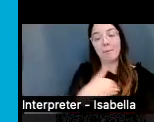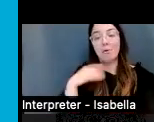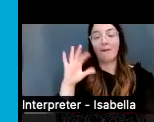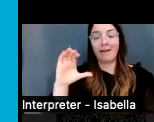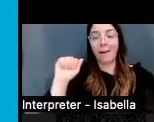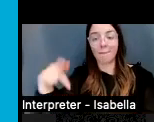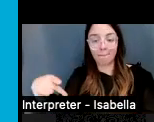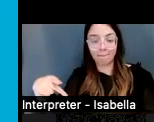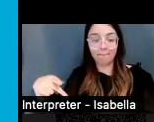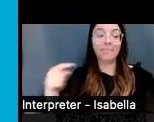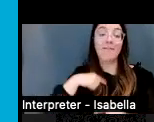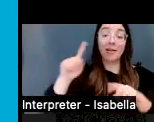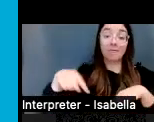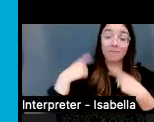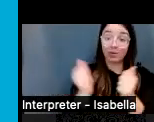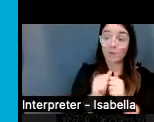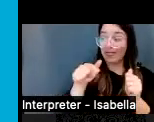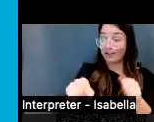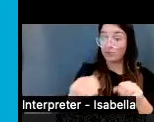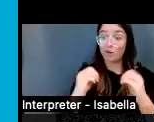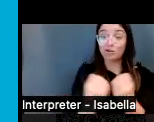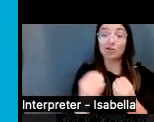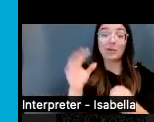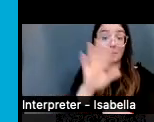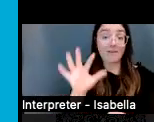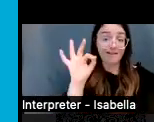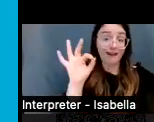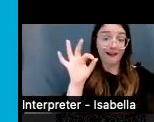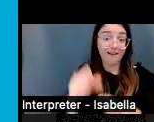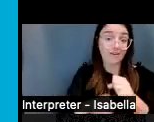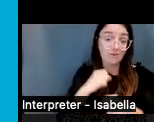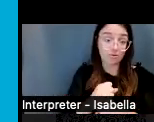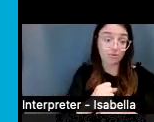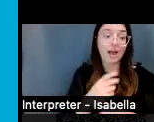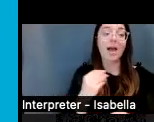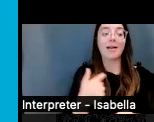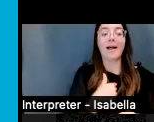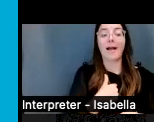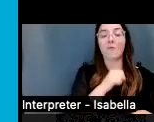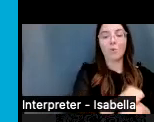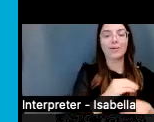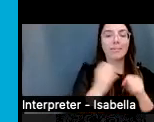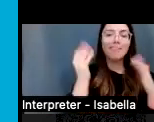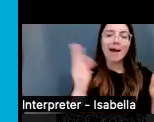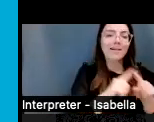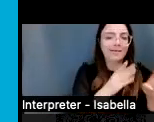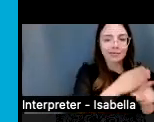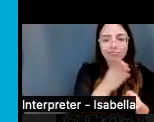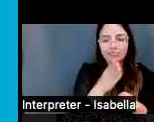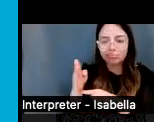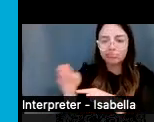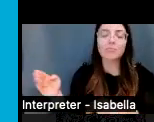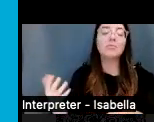with the organization for about 9 years now, and I've worked in a lot of different substantive areas. So I've